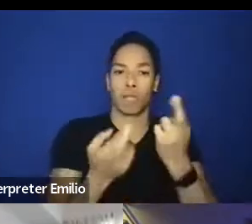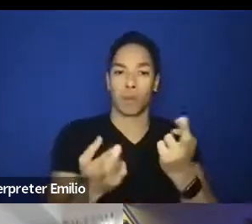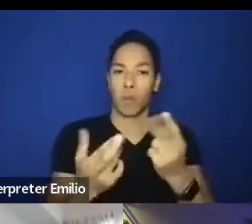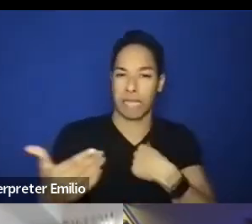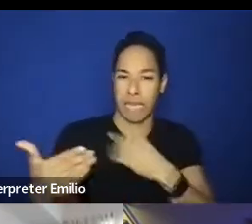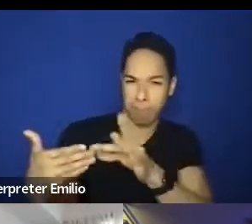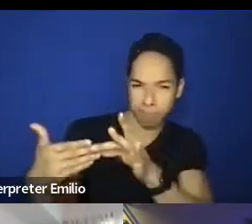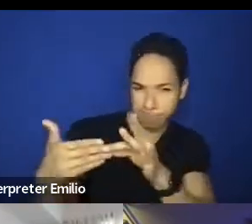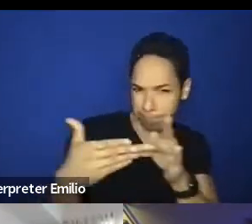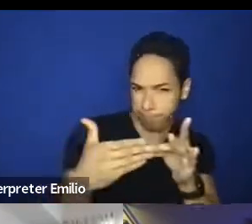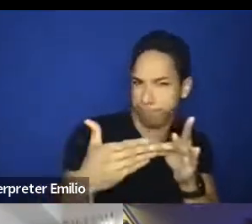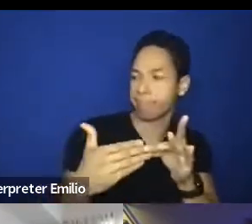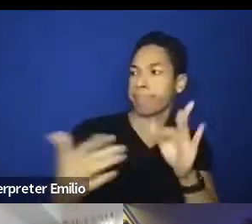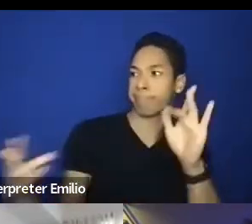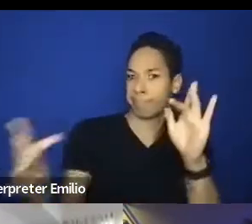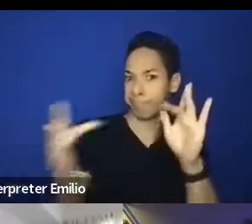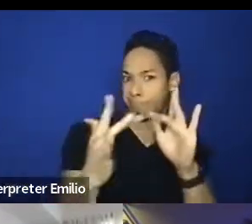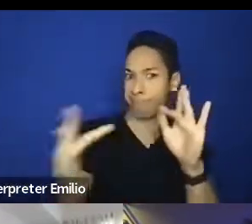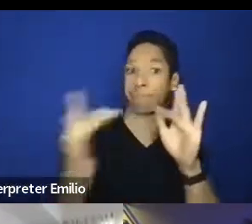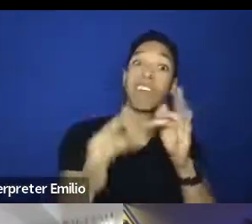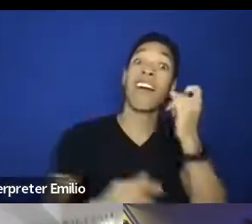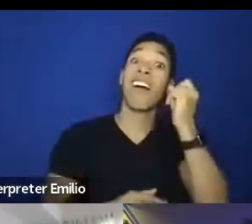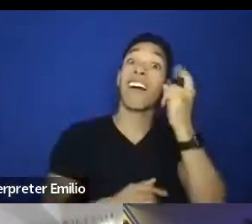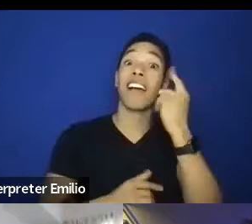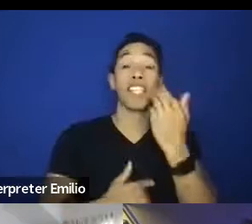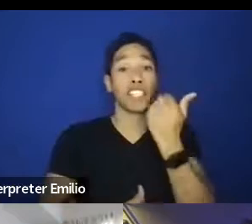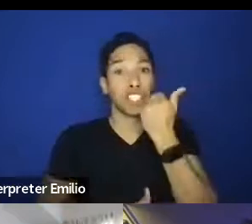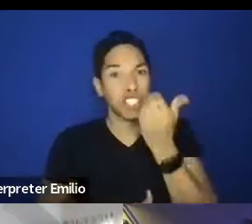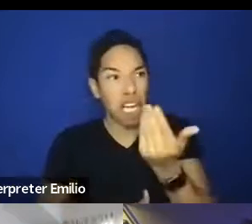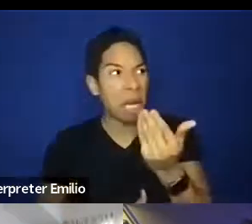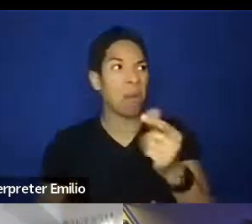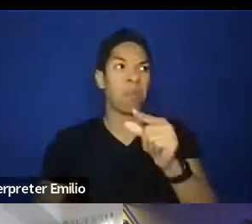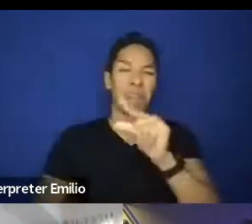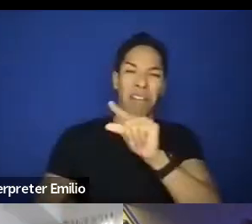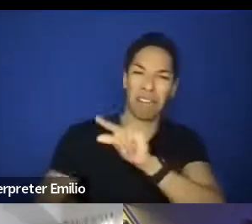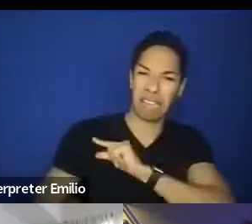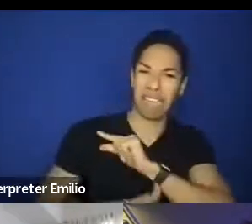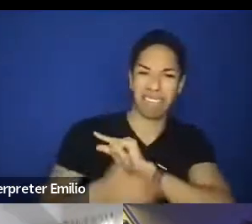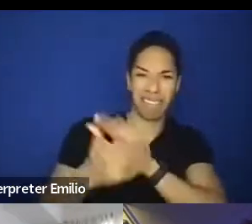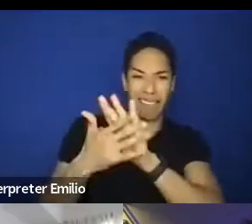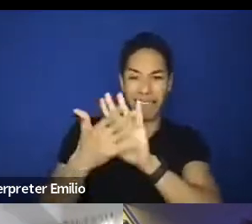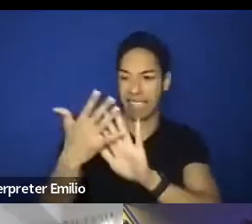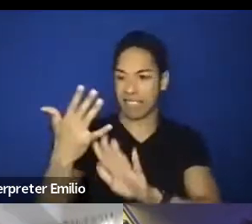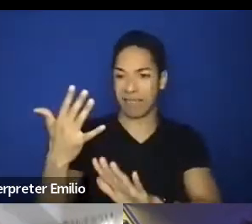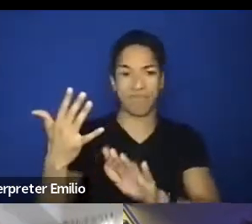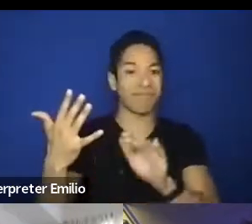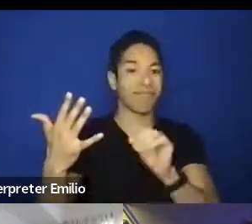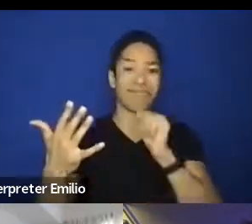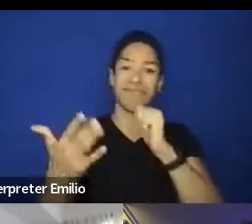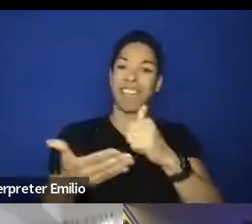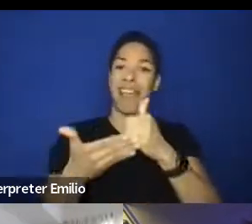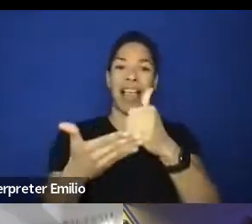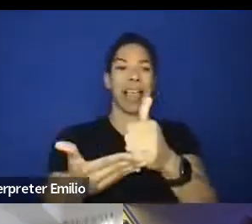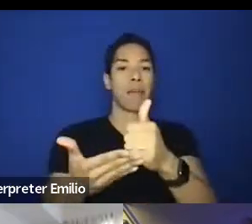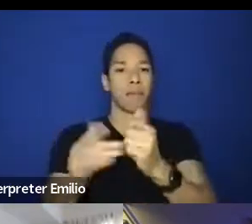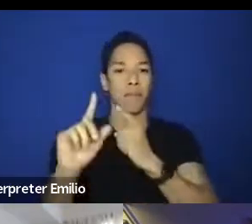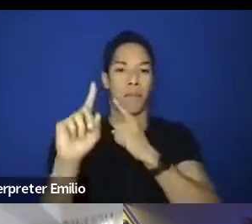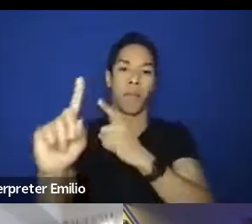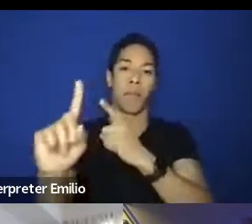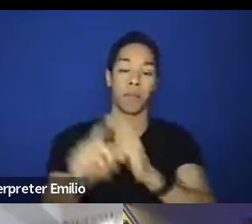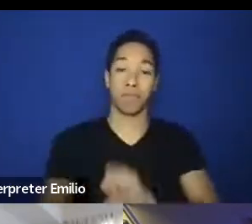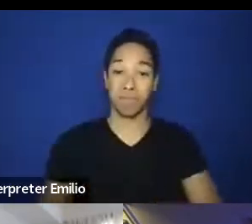this. But that shame and guilt and all of that does nothing to serve the purpose,